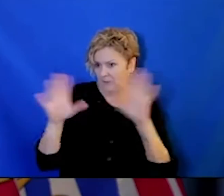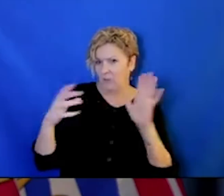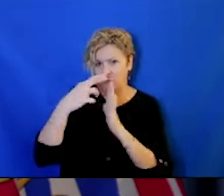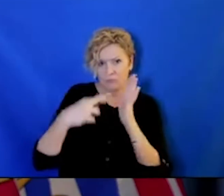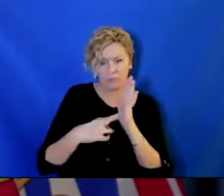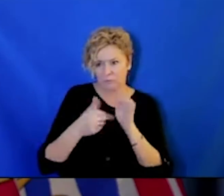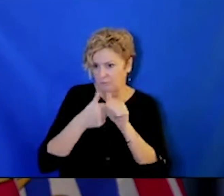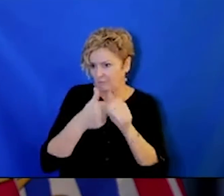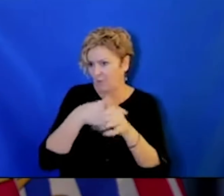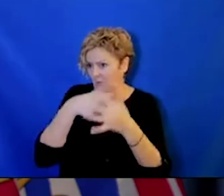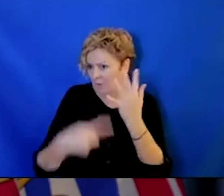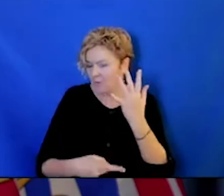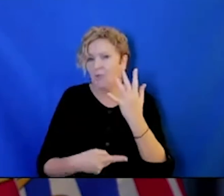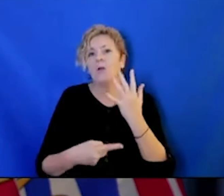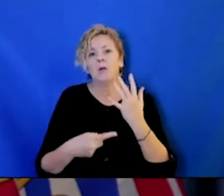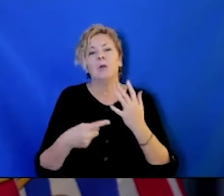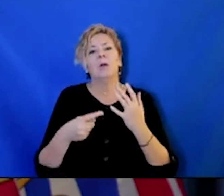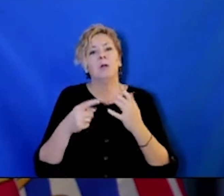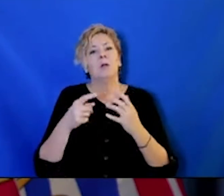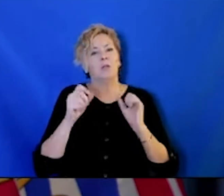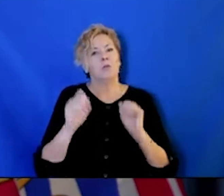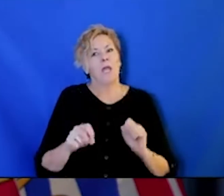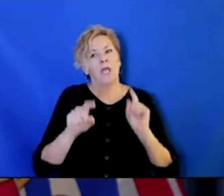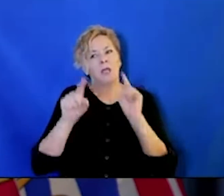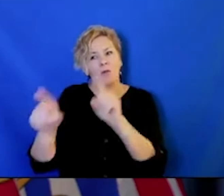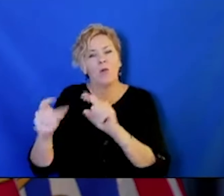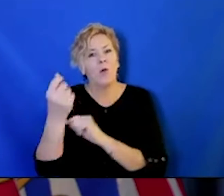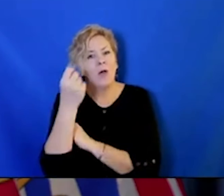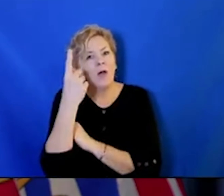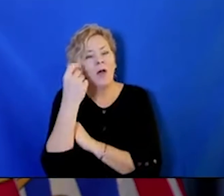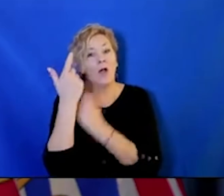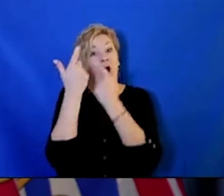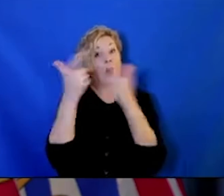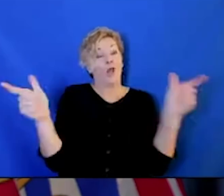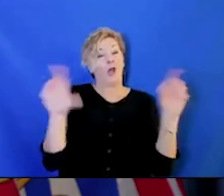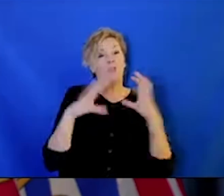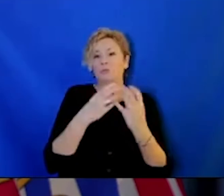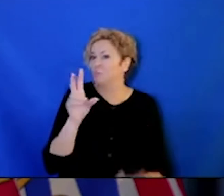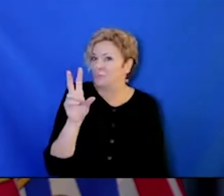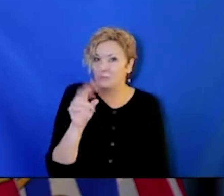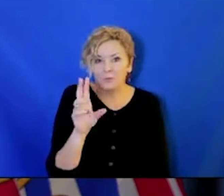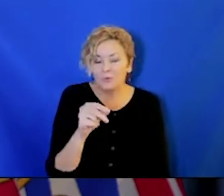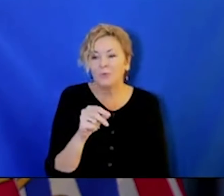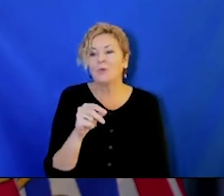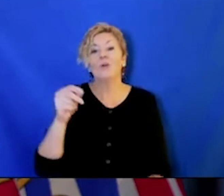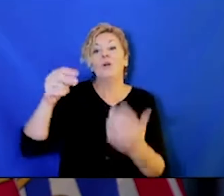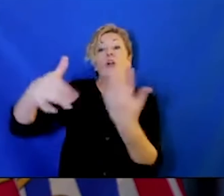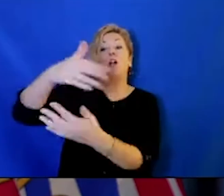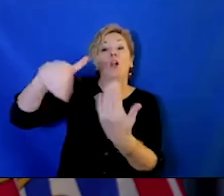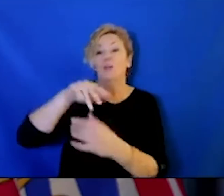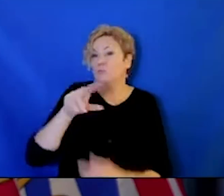earlier closing, those were the time periods where we were starting to see creep, where people were, not obeying the rules and wanting